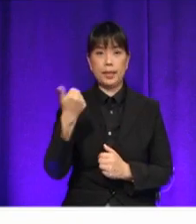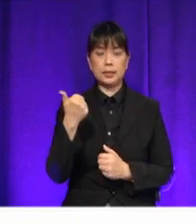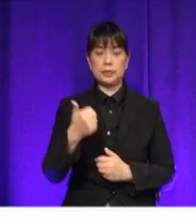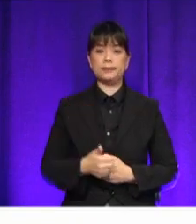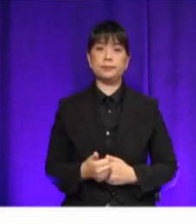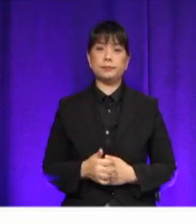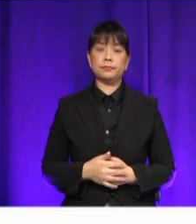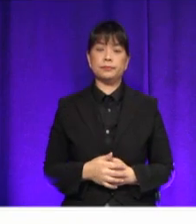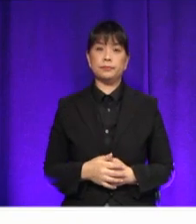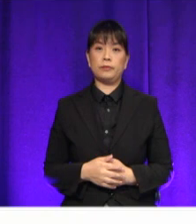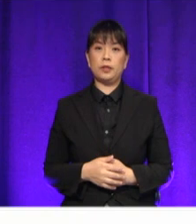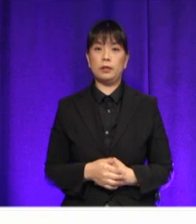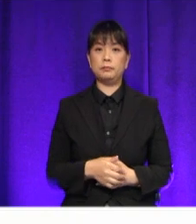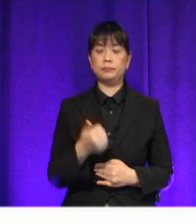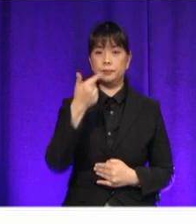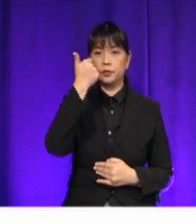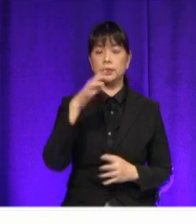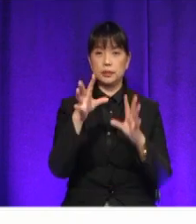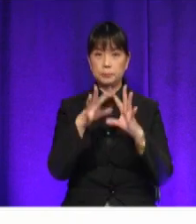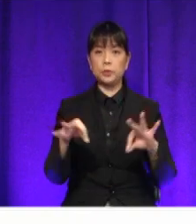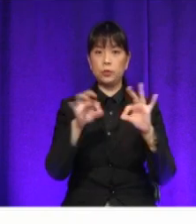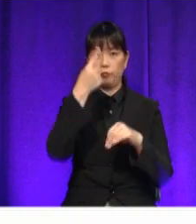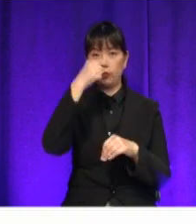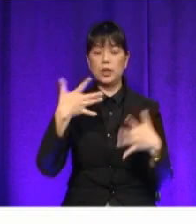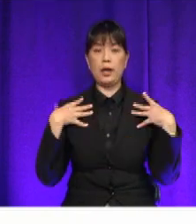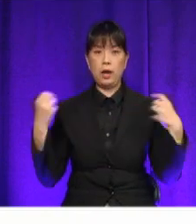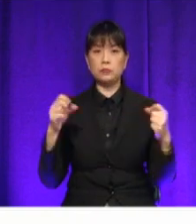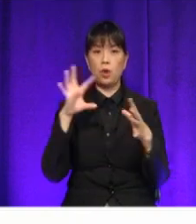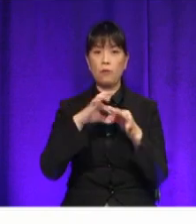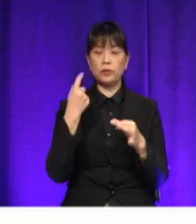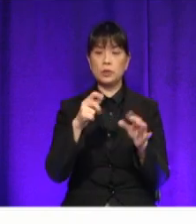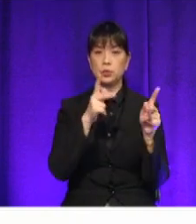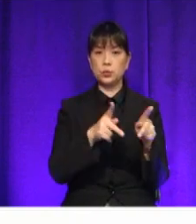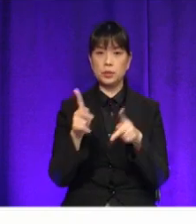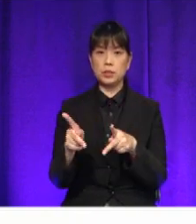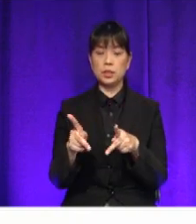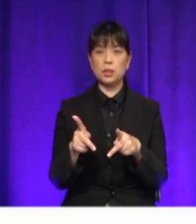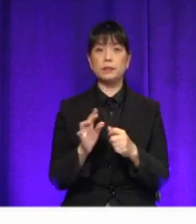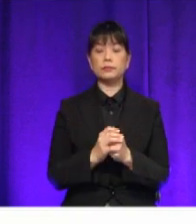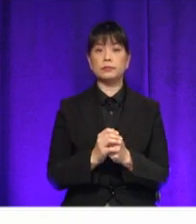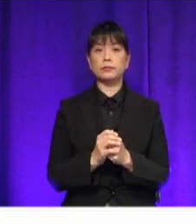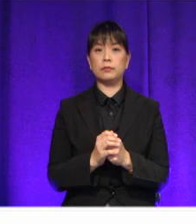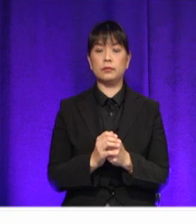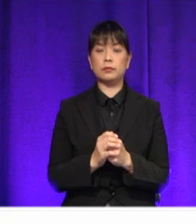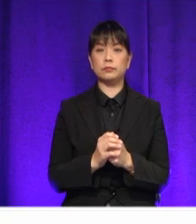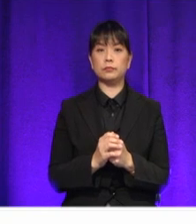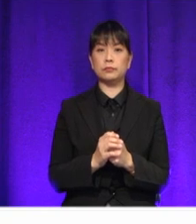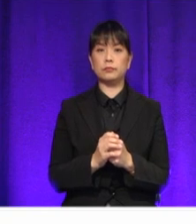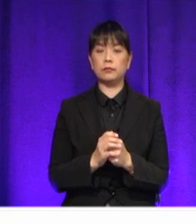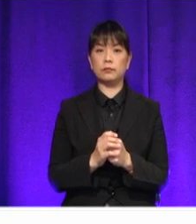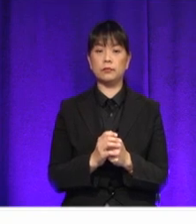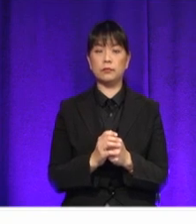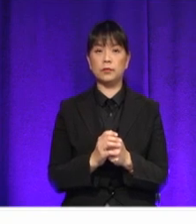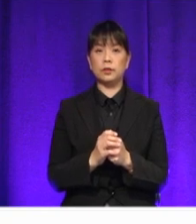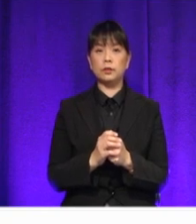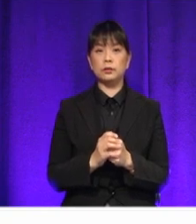it's important for the health of students. Because if we don't implement the idea which I stated